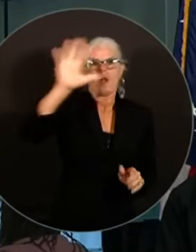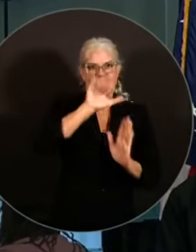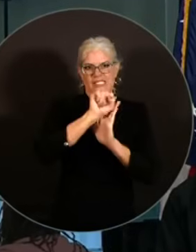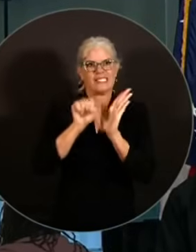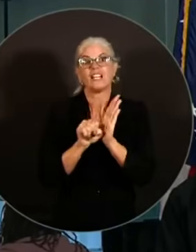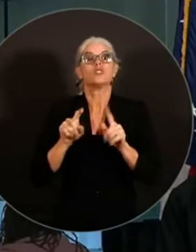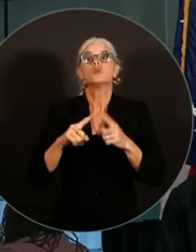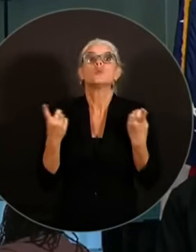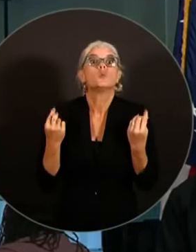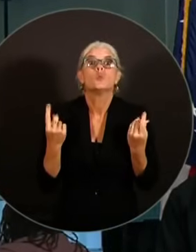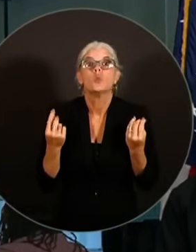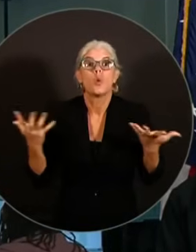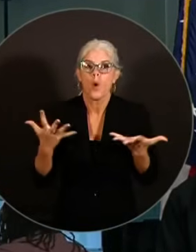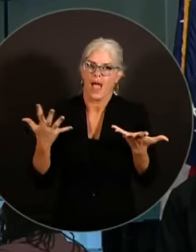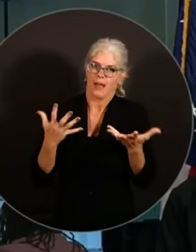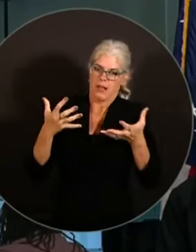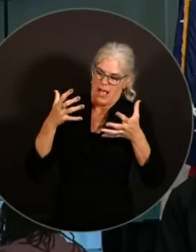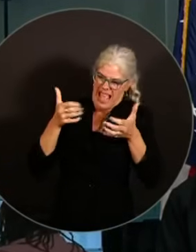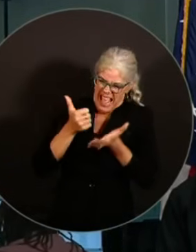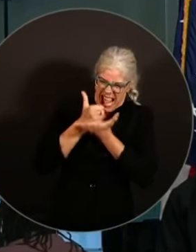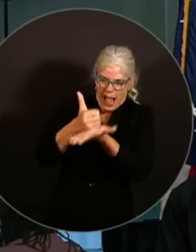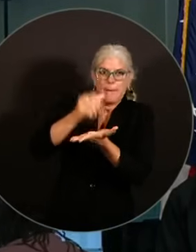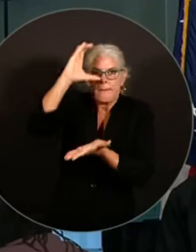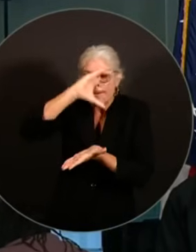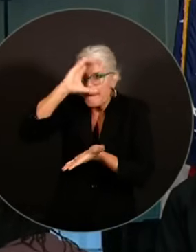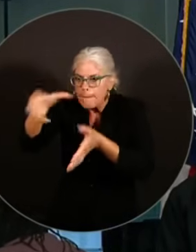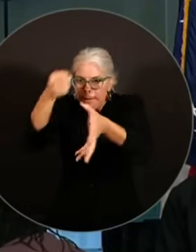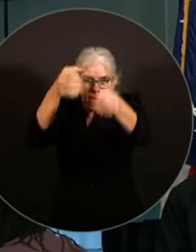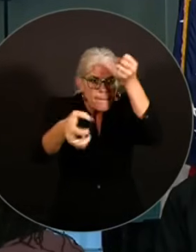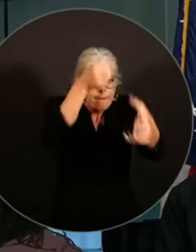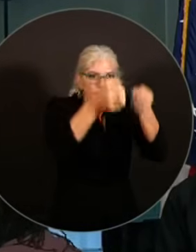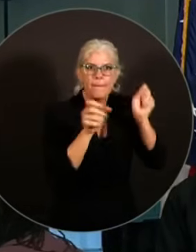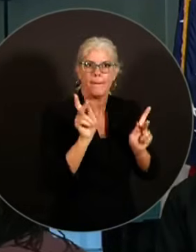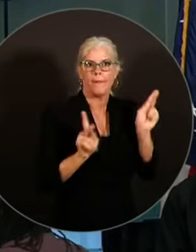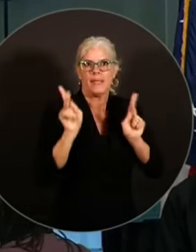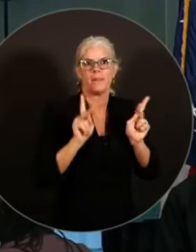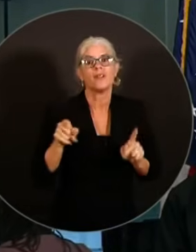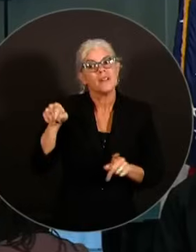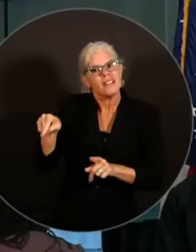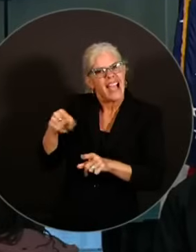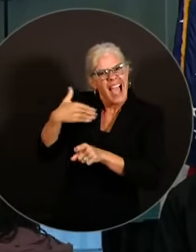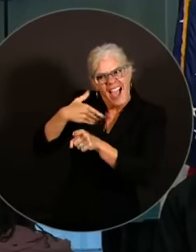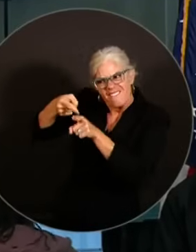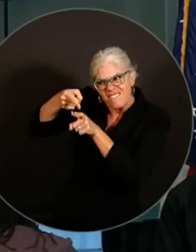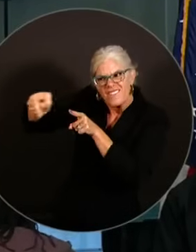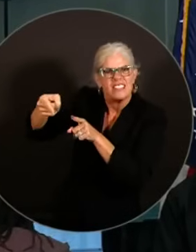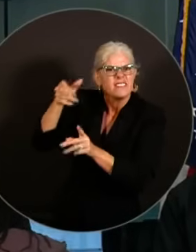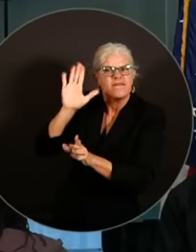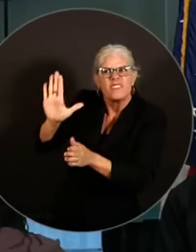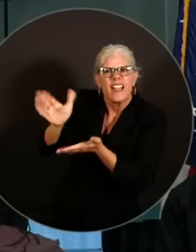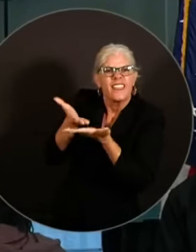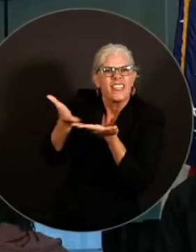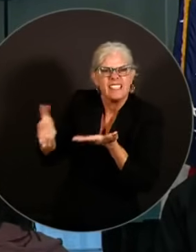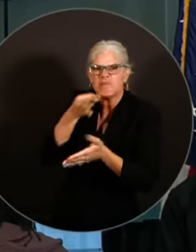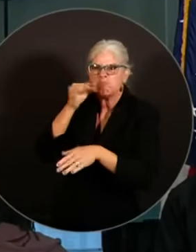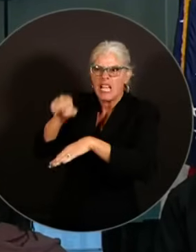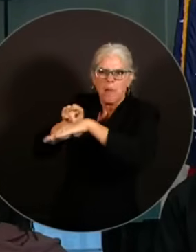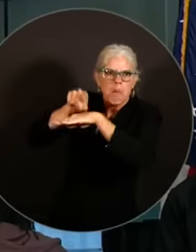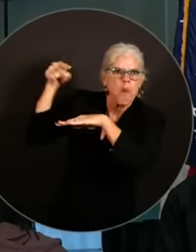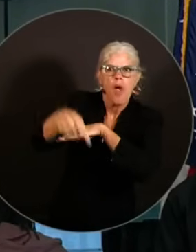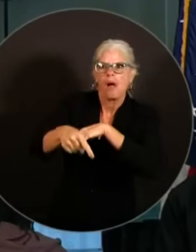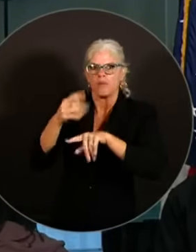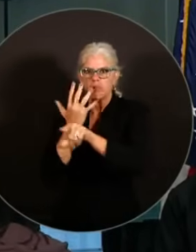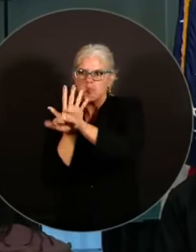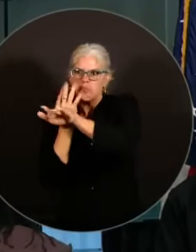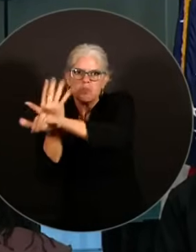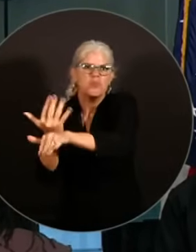search and rescue efforts to those in greatest need. Teams with the specialized equipment for search and rescue across the state are hard at work right now. Our